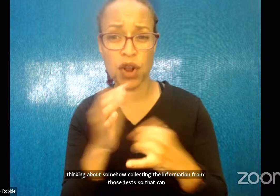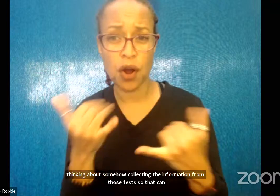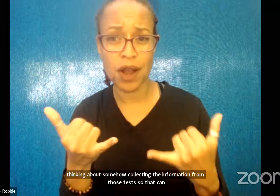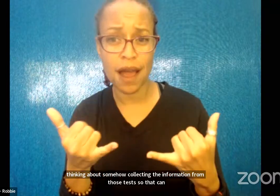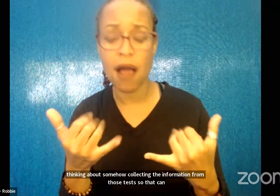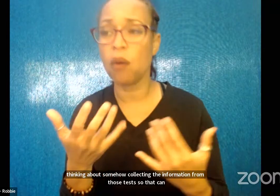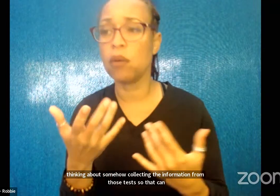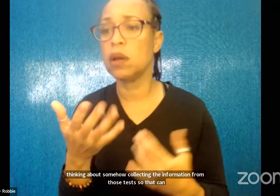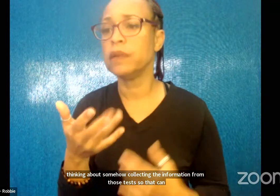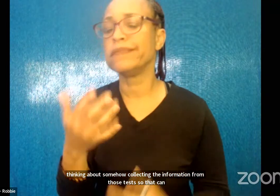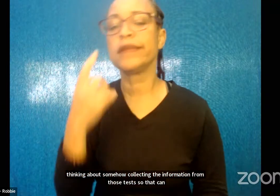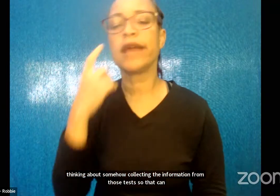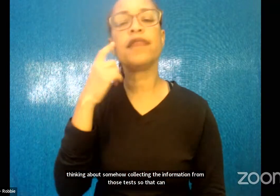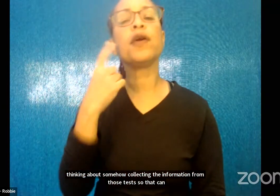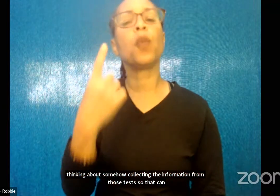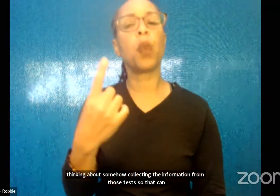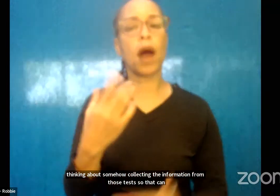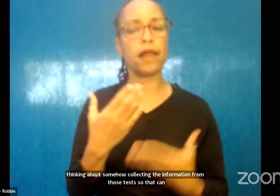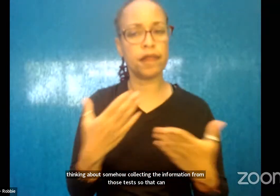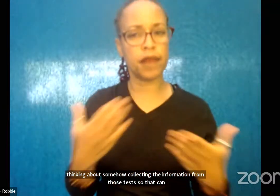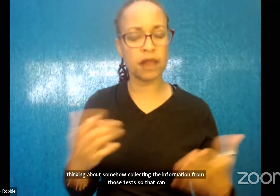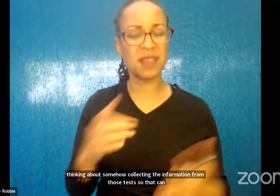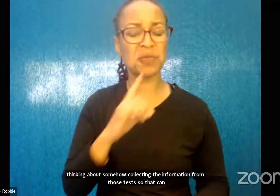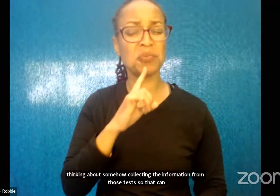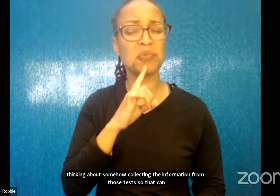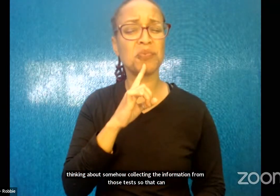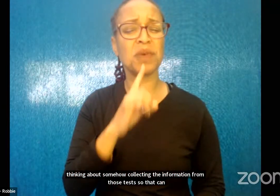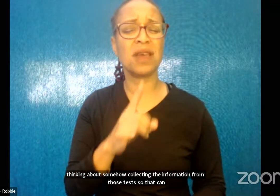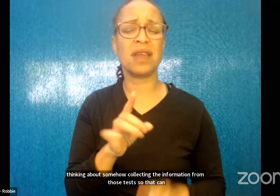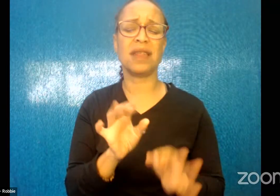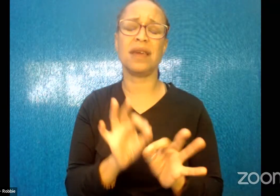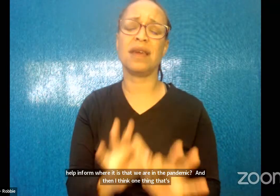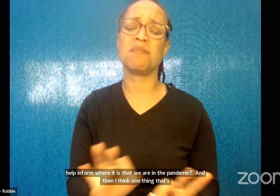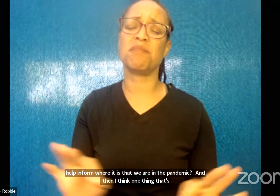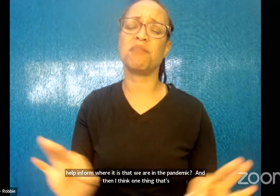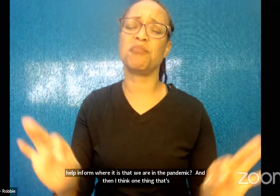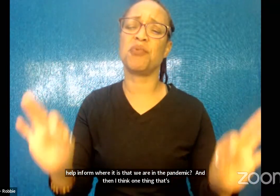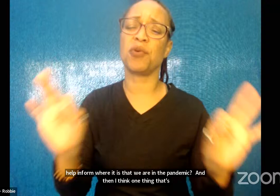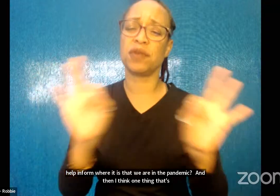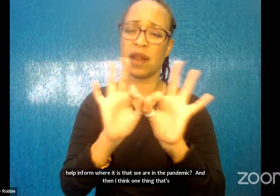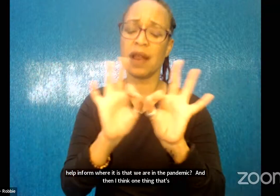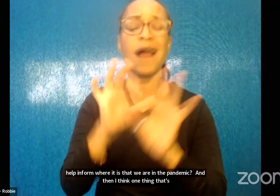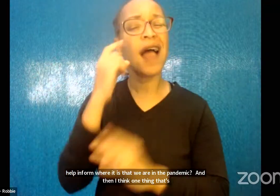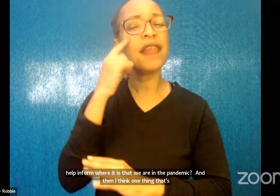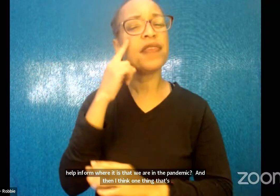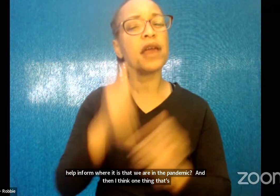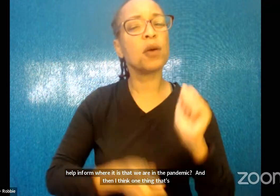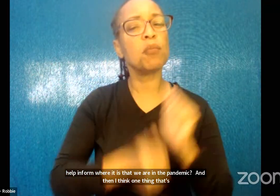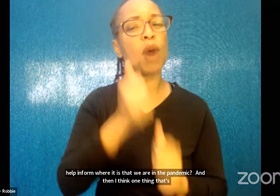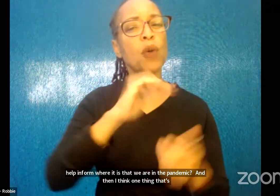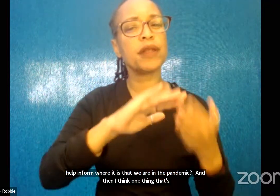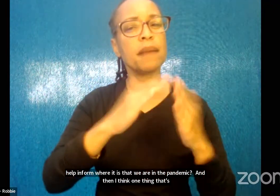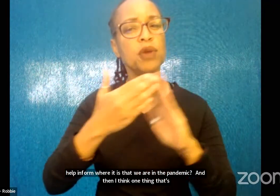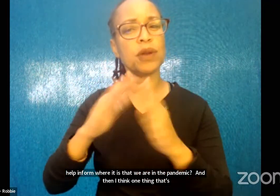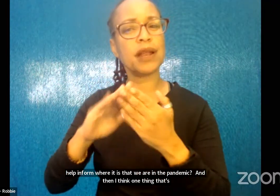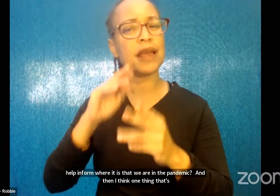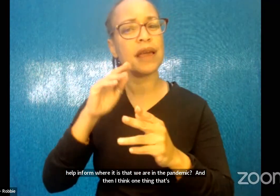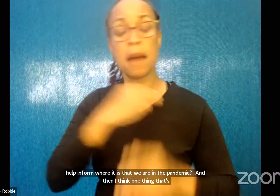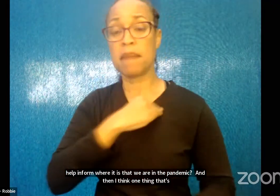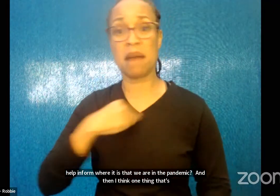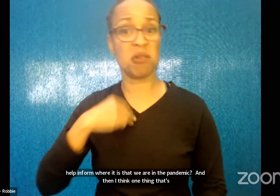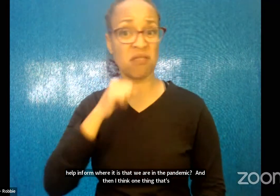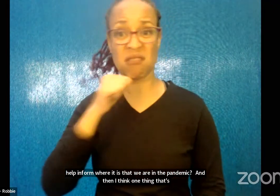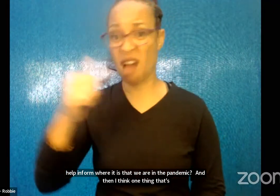think one thing that's really important that I think a lot of community members are still not aware of is